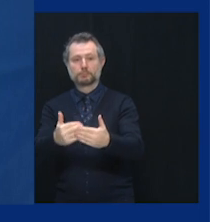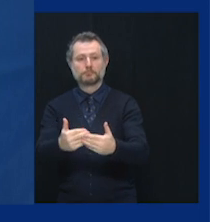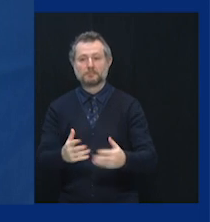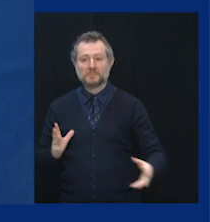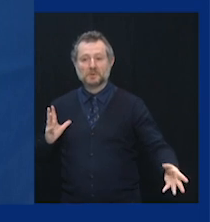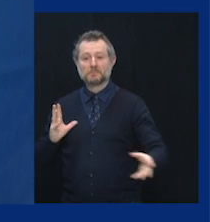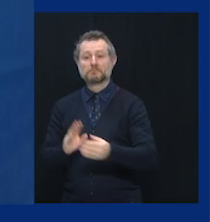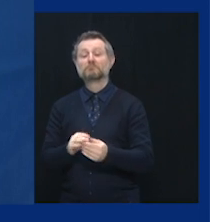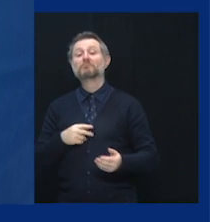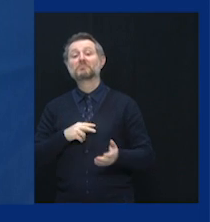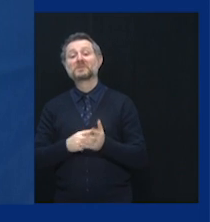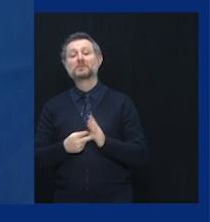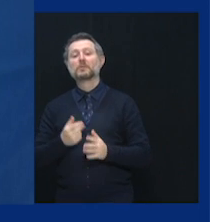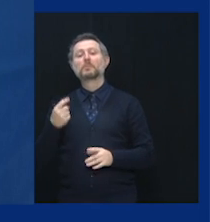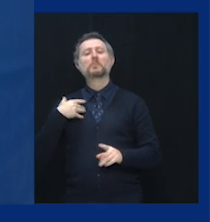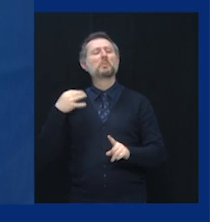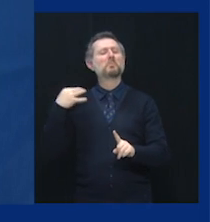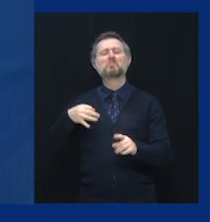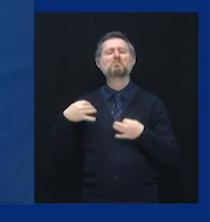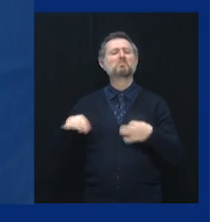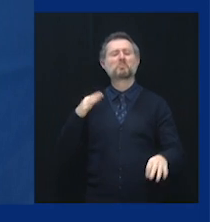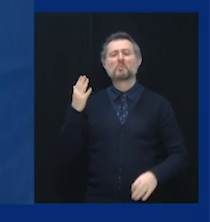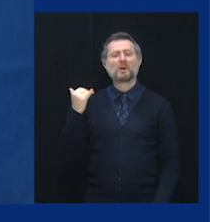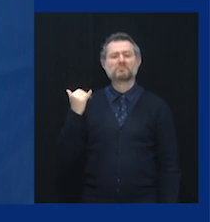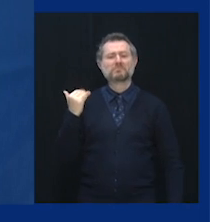say, this is going to be a